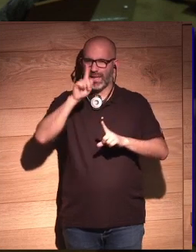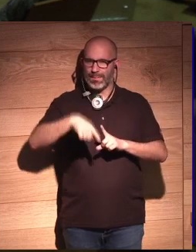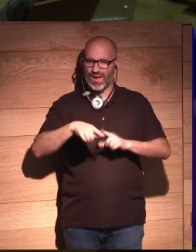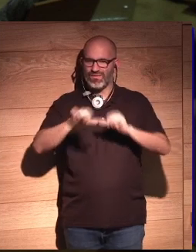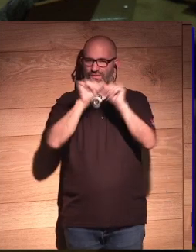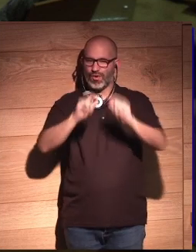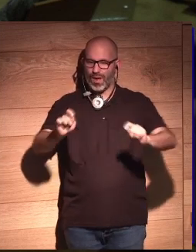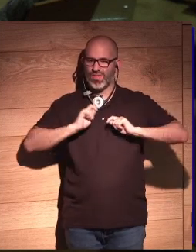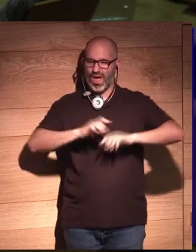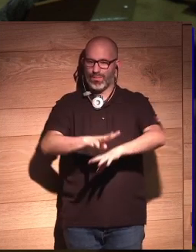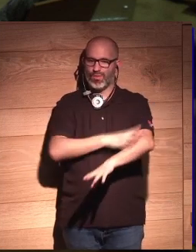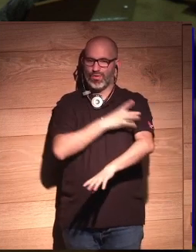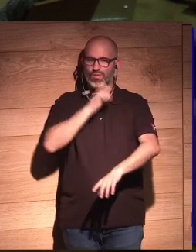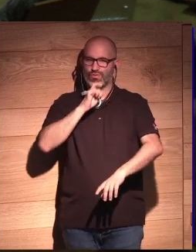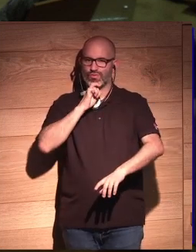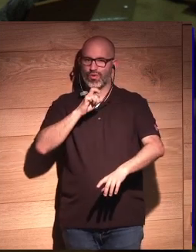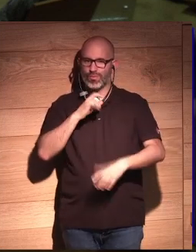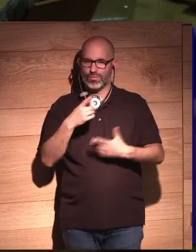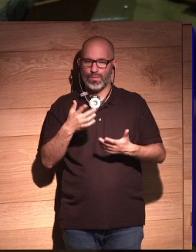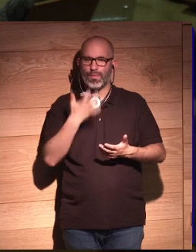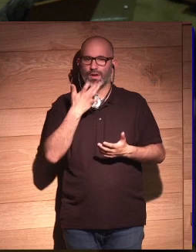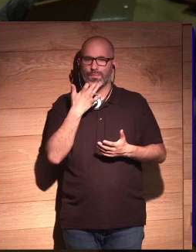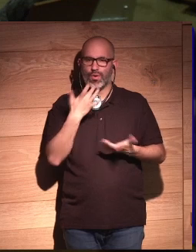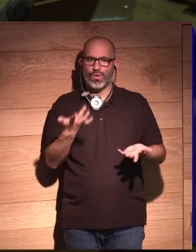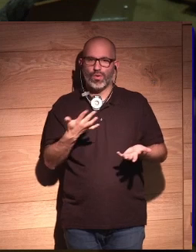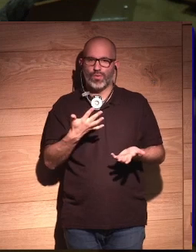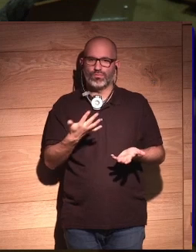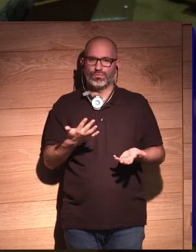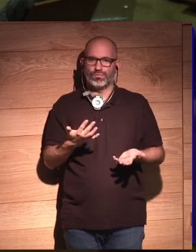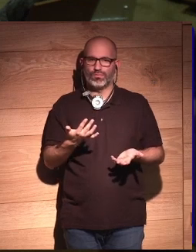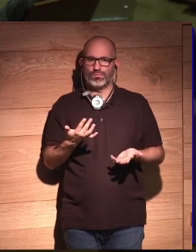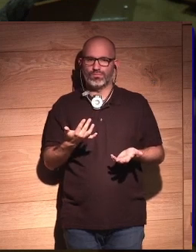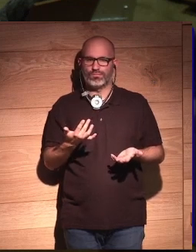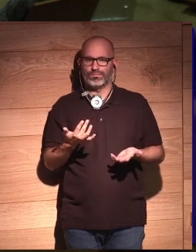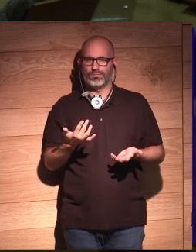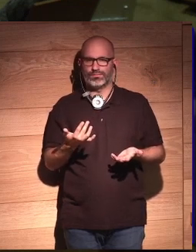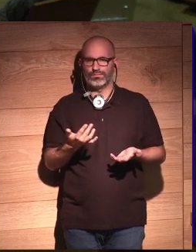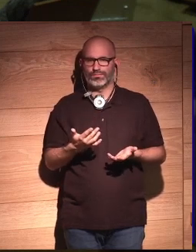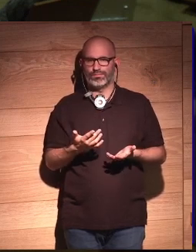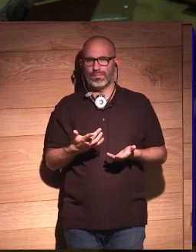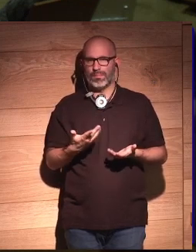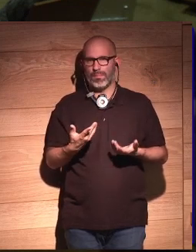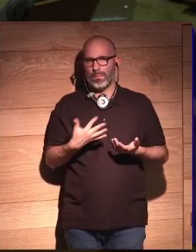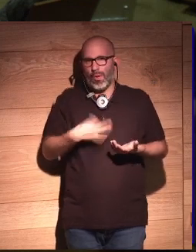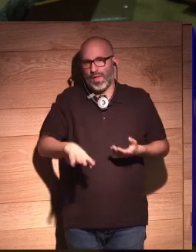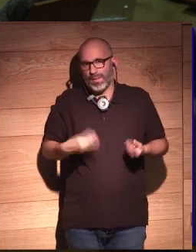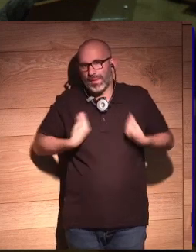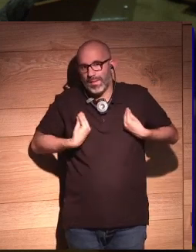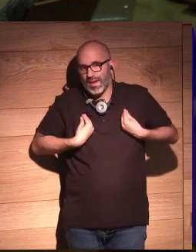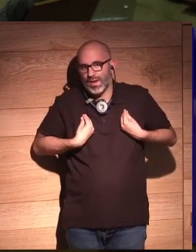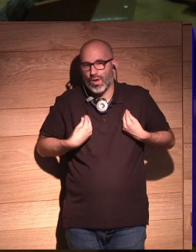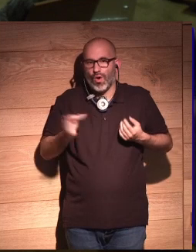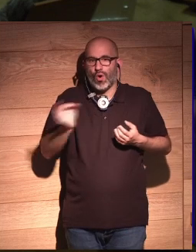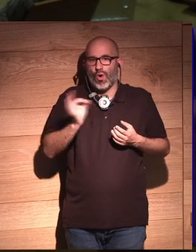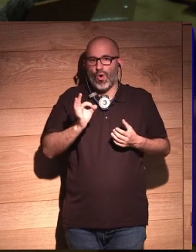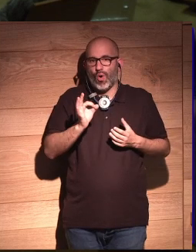going to have on ourselves. For example, being able to inhabit or embody a completely different reality and be